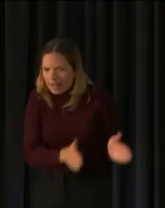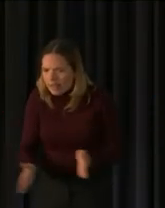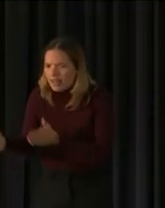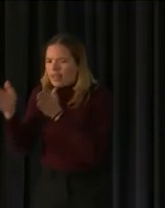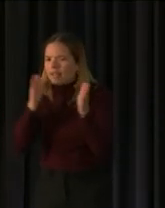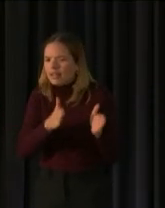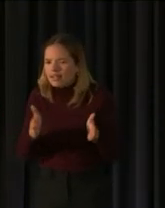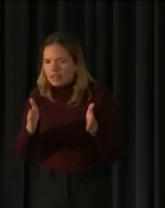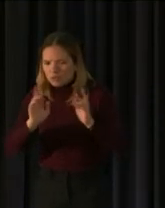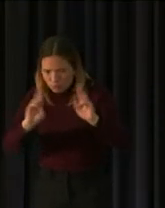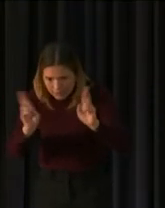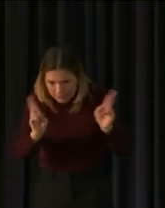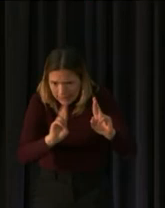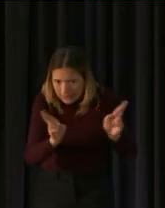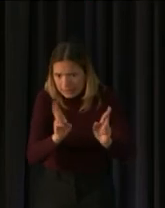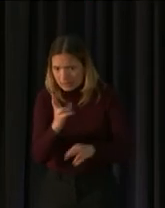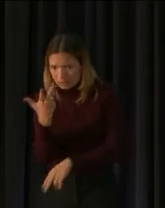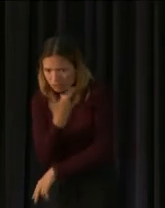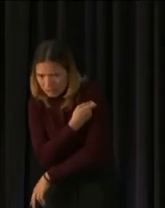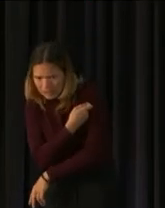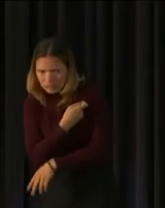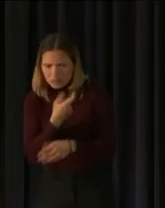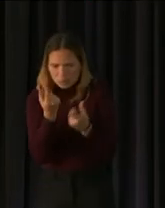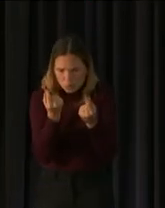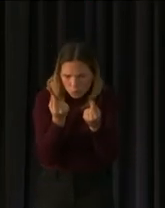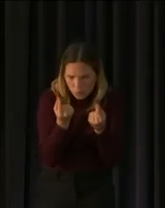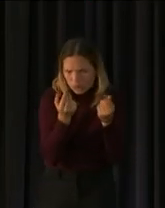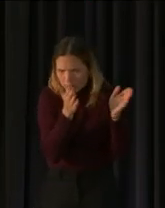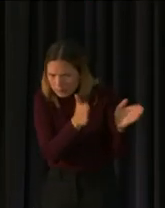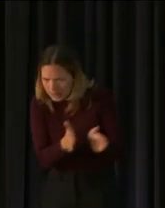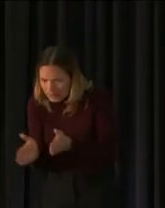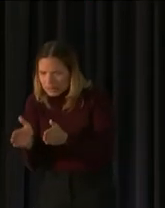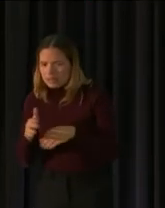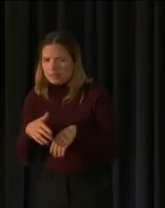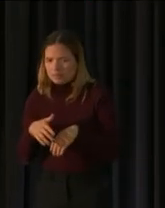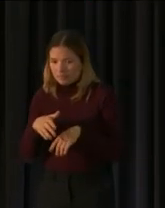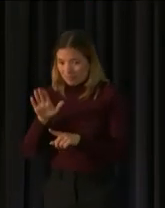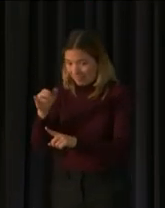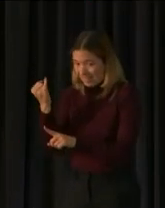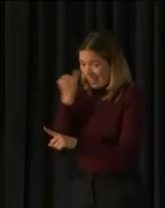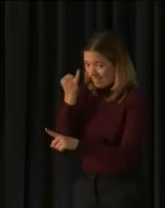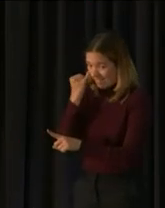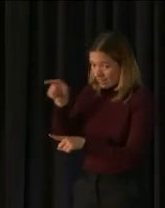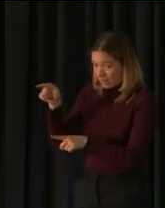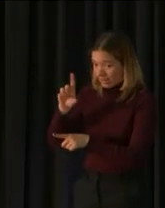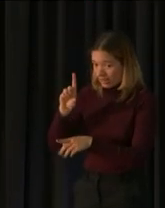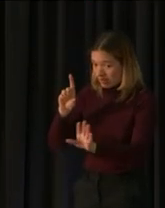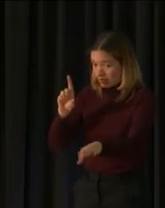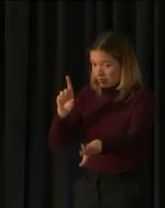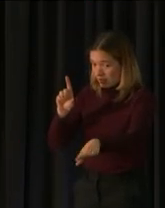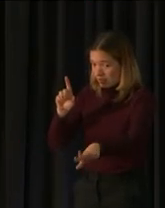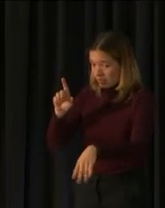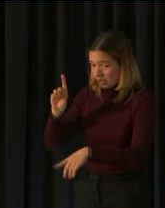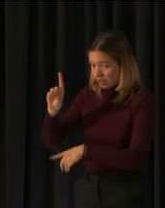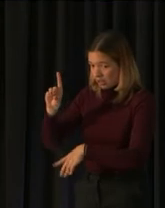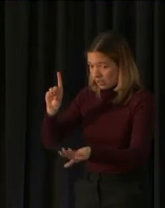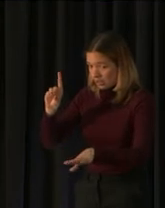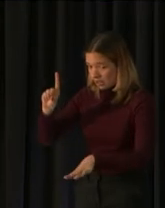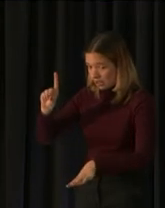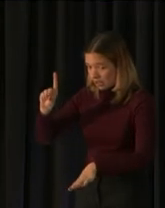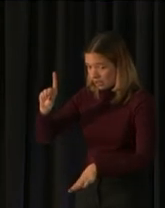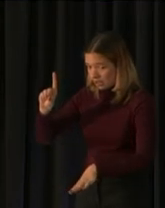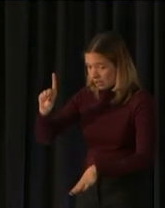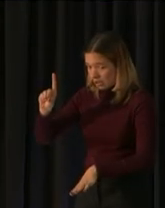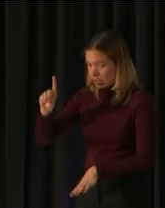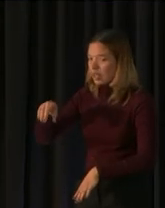11-year-olds vaccinated as quickly as possible. So as soon as the FDA approves the implementation of the